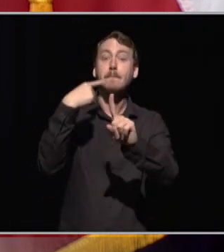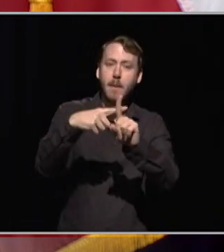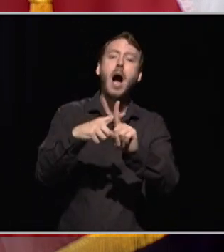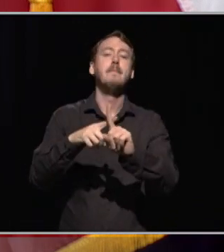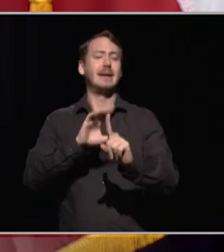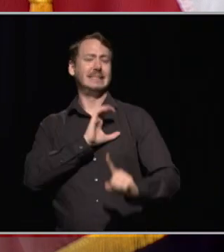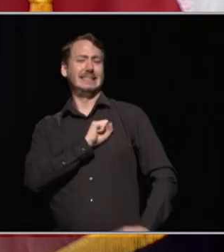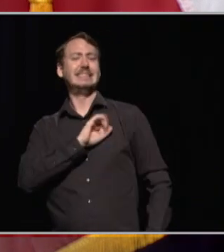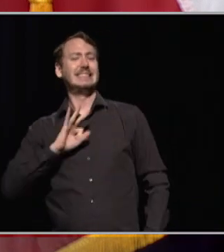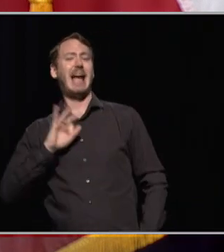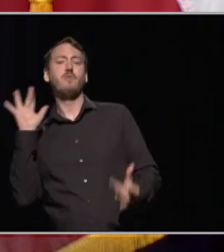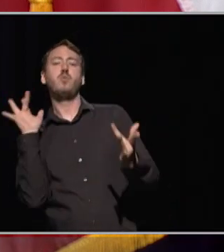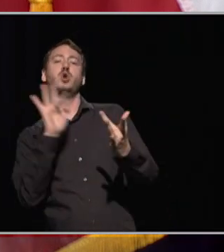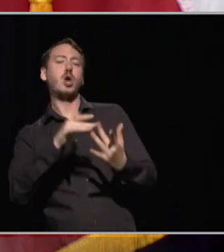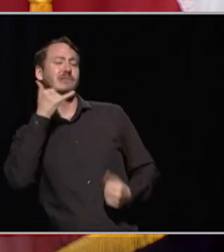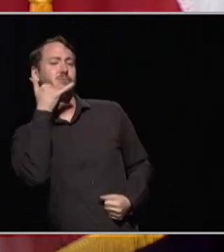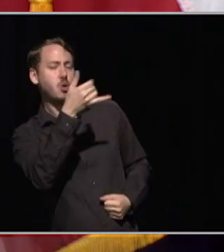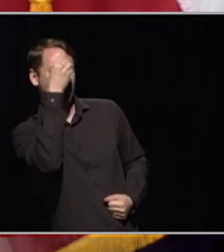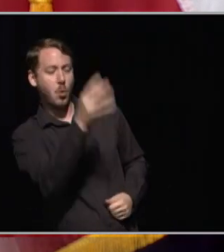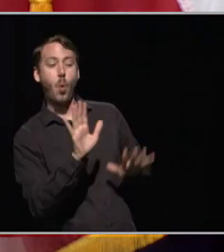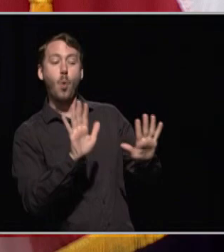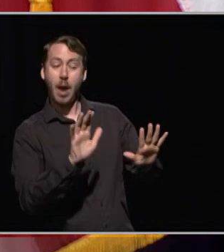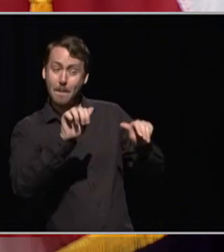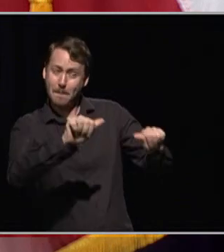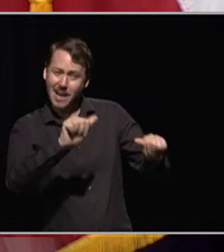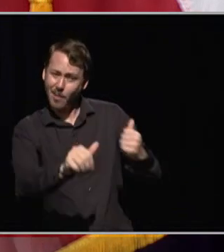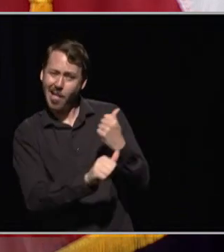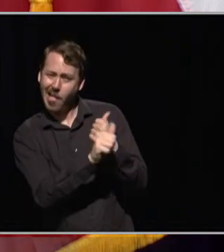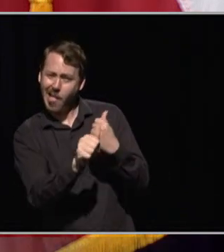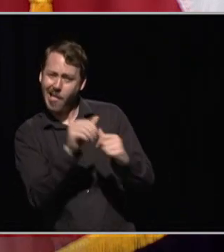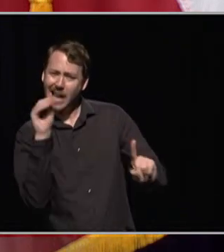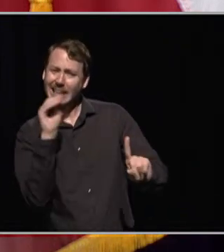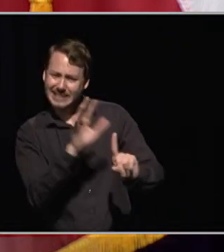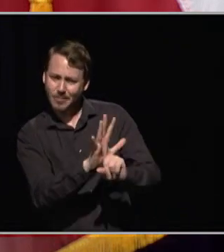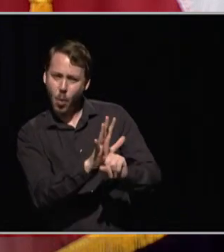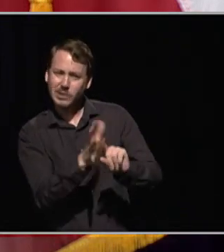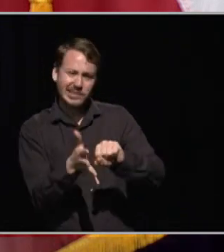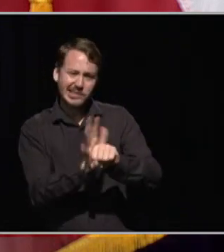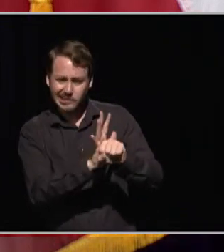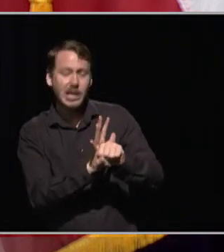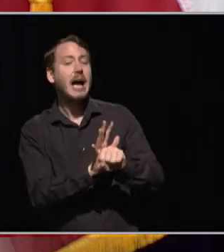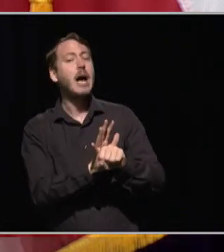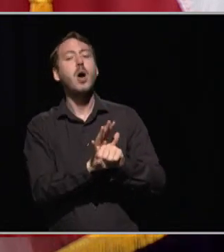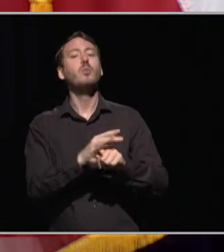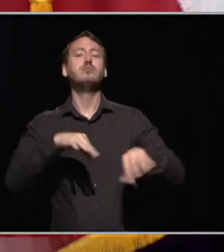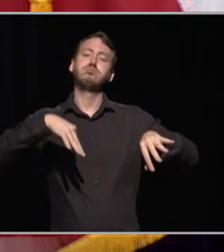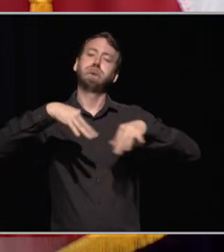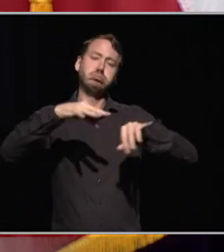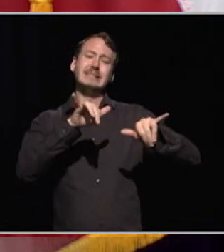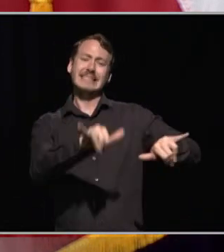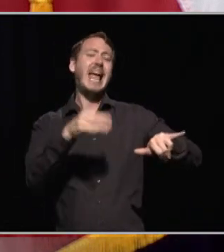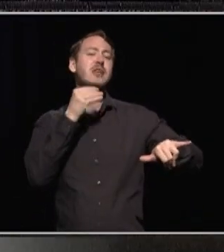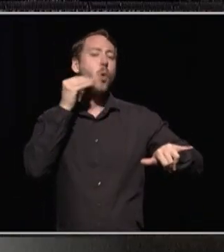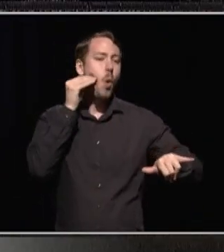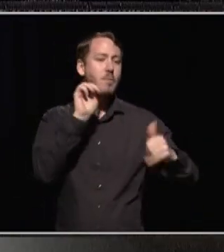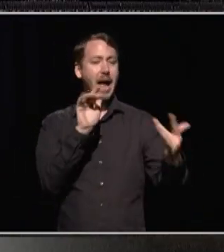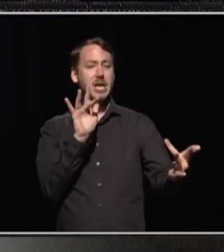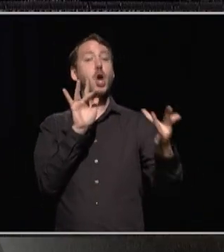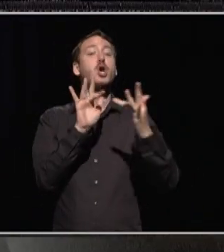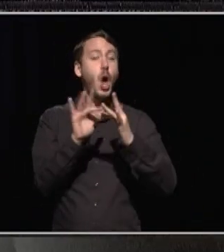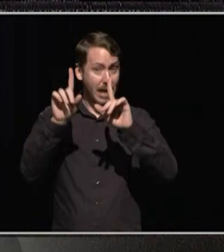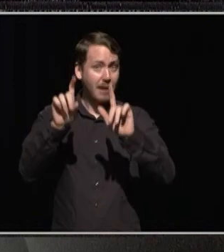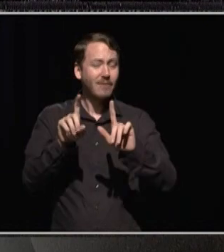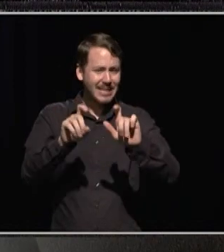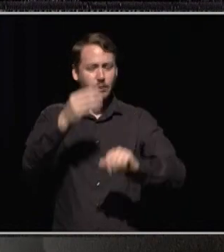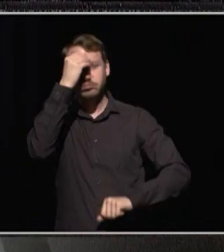exposure, explain the importance of staying home during the days you could develop the infection, and how to contact us to be tested. So again, please